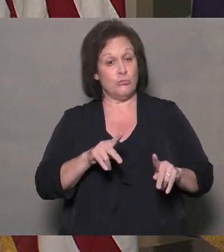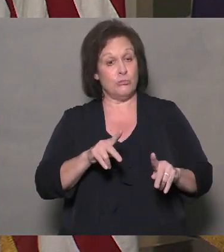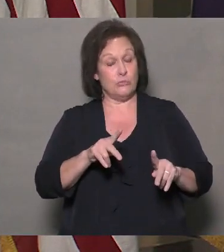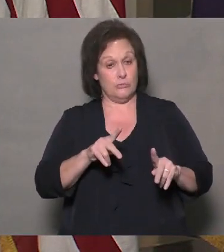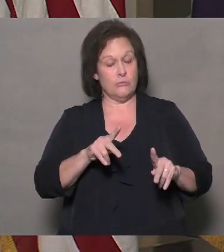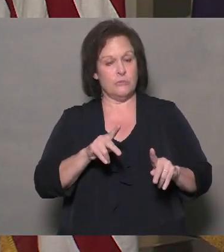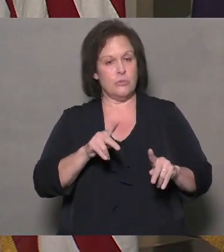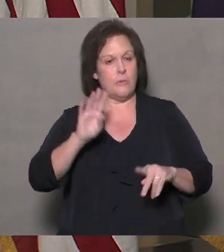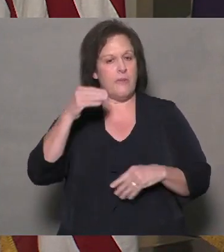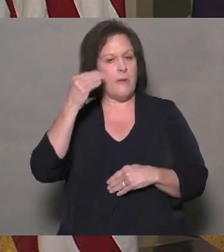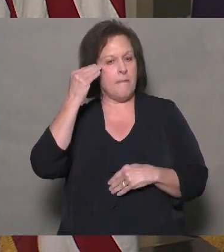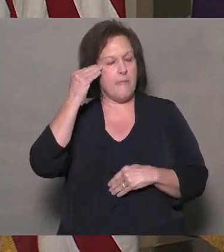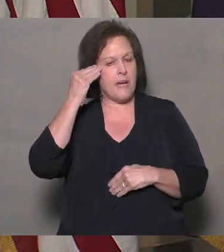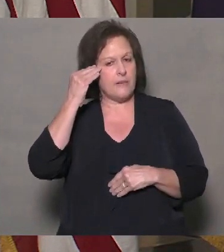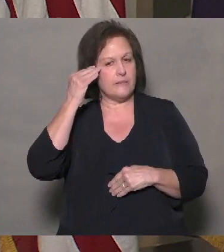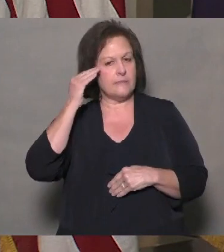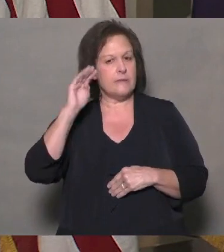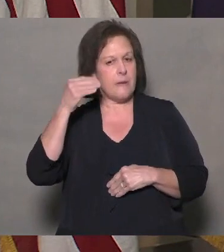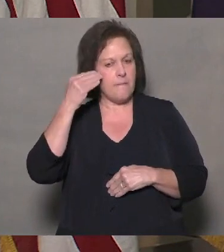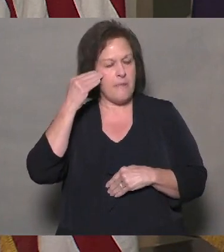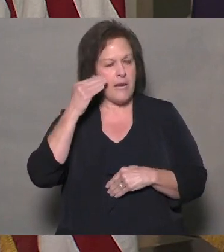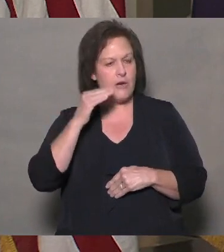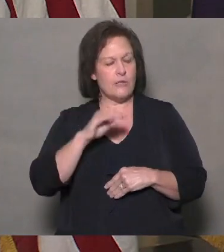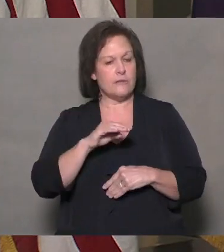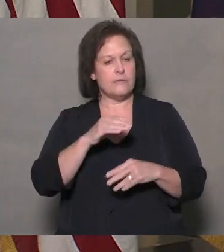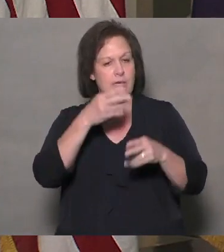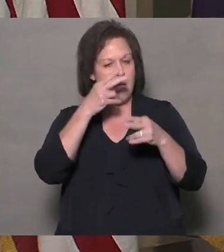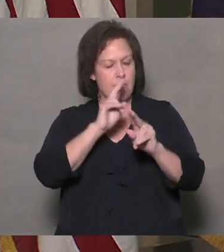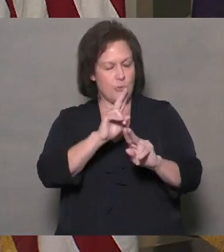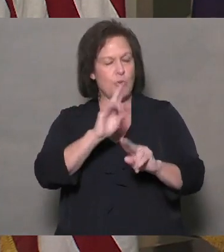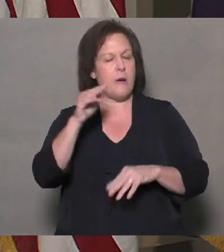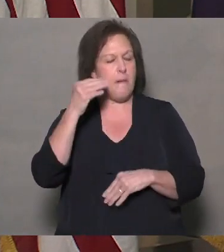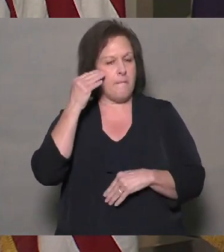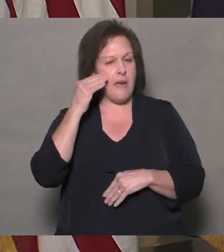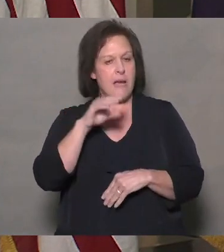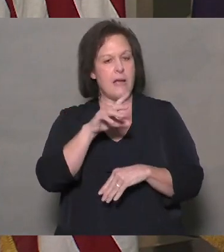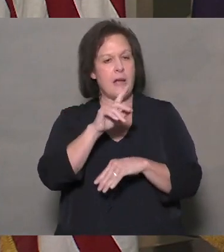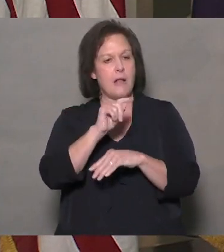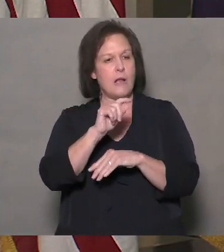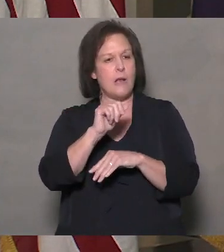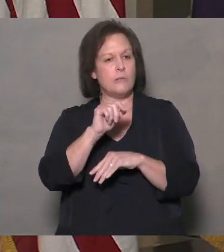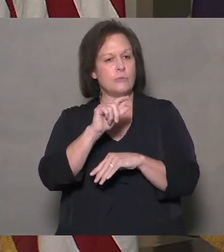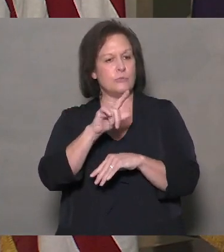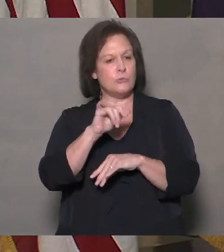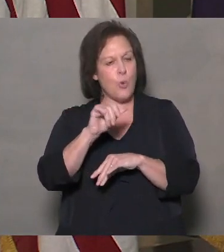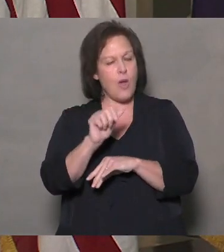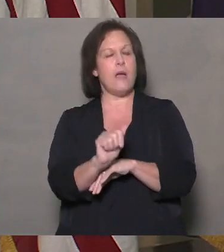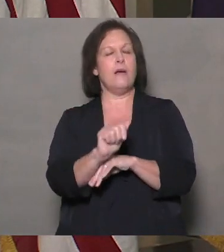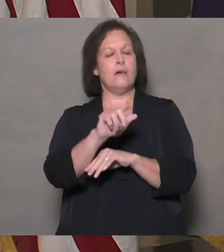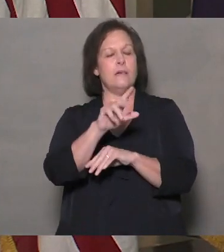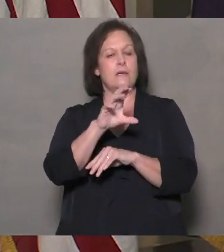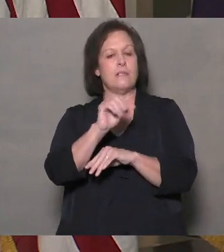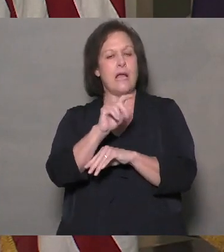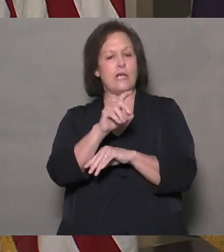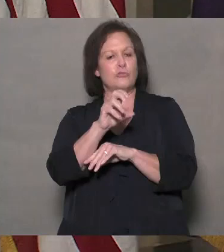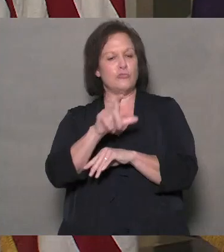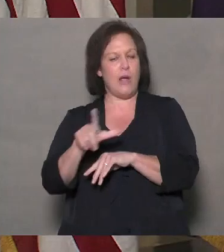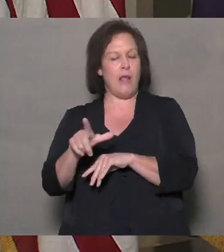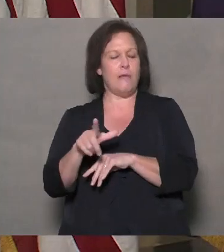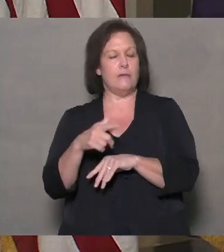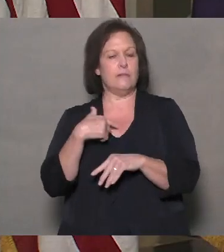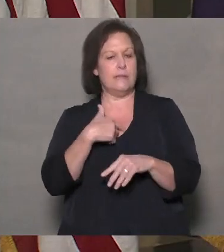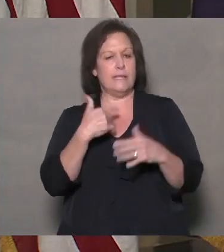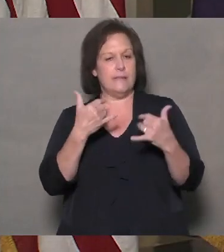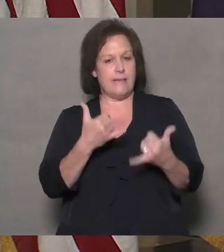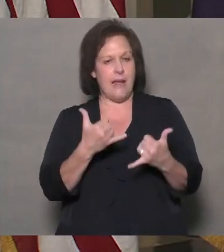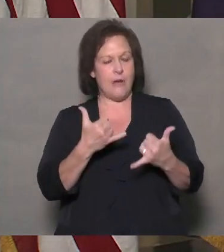be our Mayor, the Honorable Mayor LaToya Cantrell. Please join me in reciting the Pledge of Allegiance.